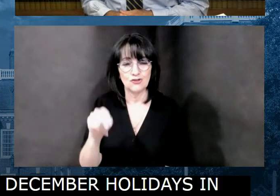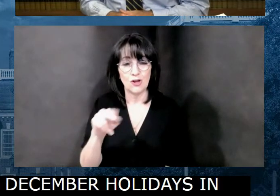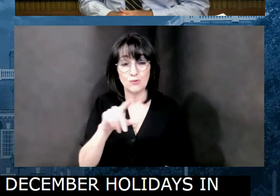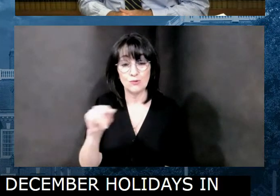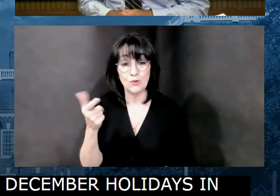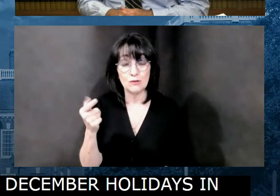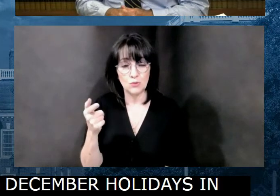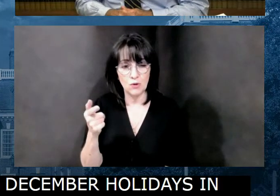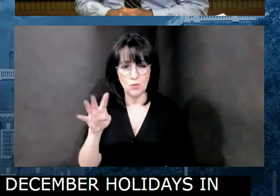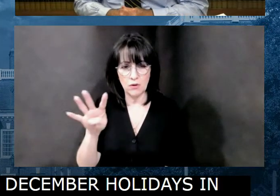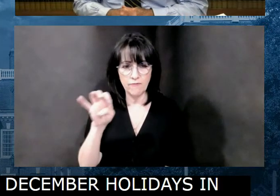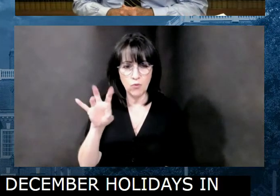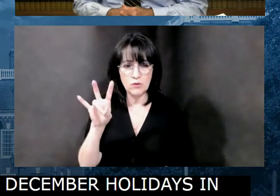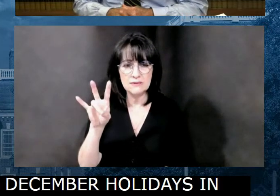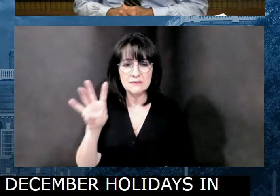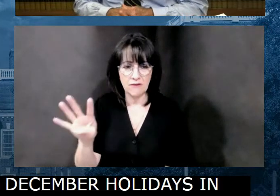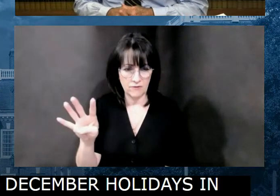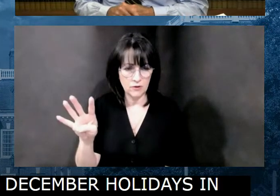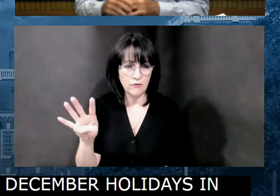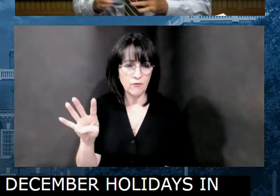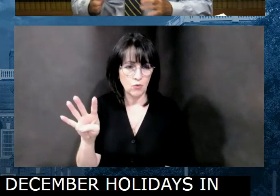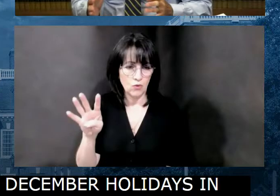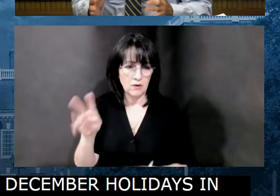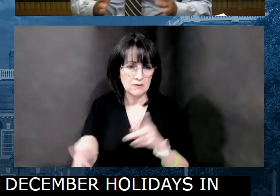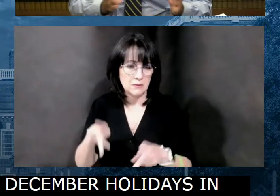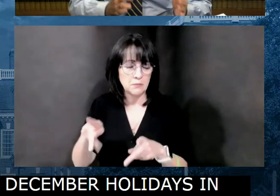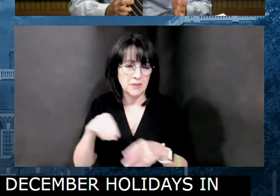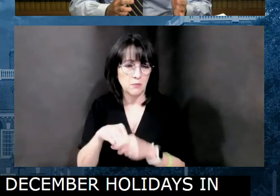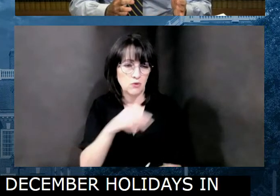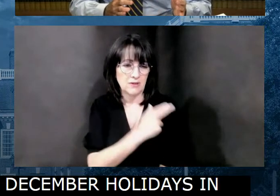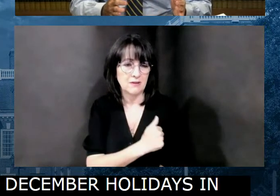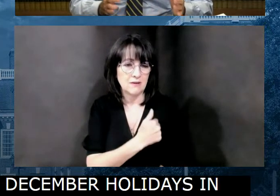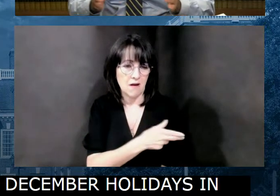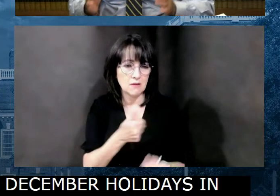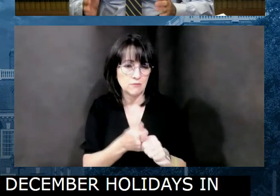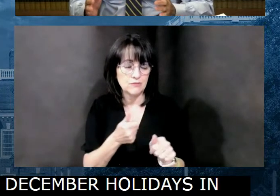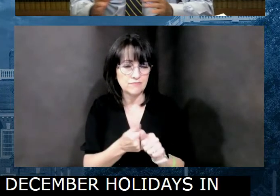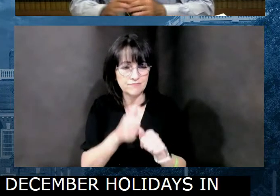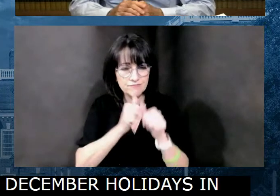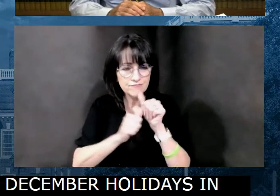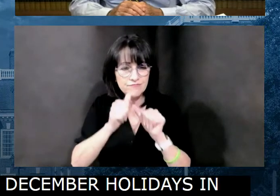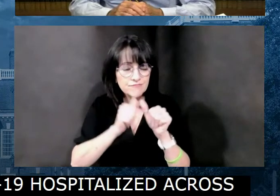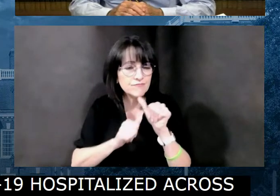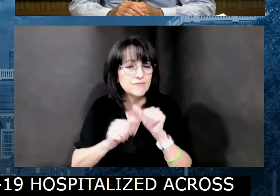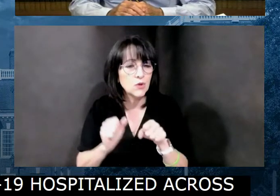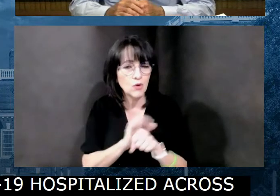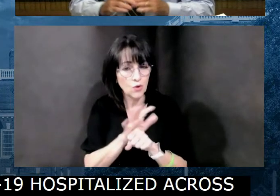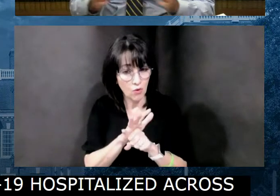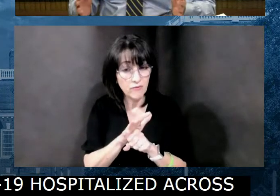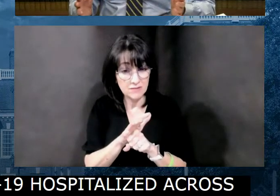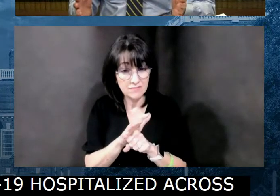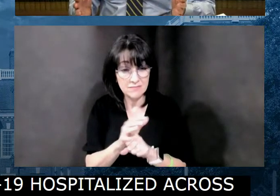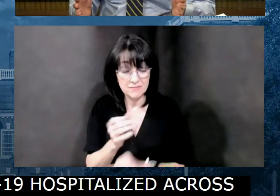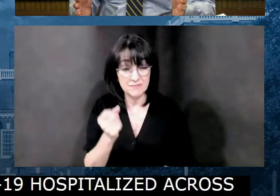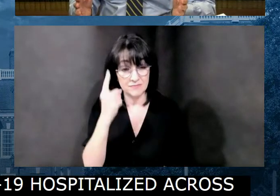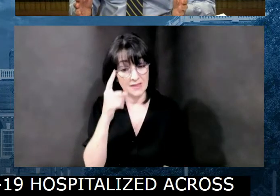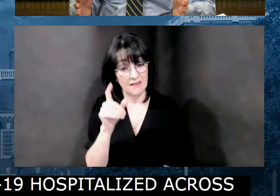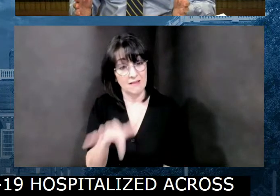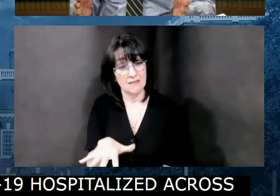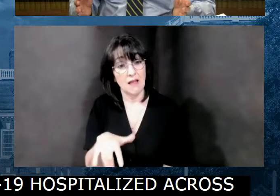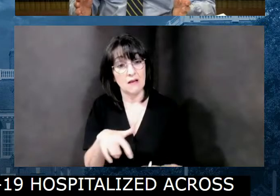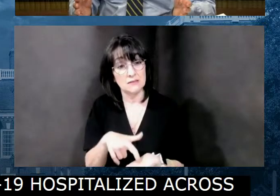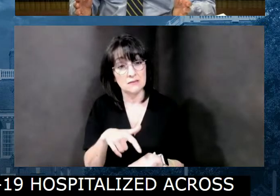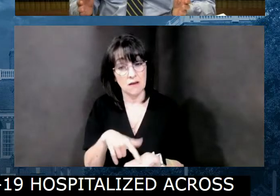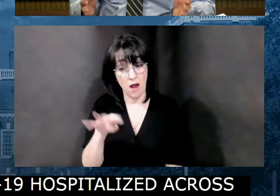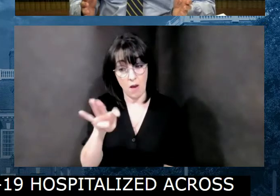COVID-19 hospitalized across our state. It's important to point out, as I have in the past, that even at that level, given the